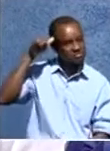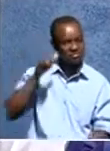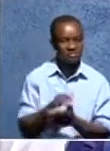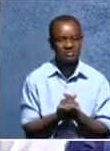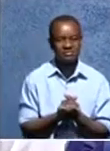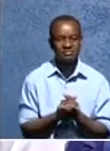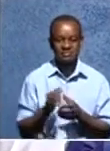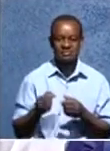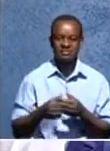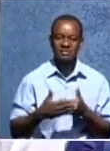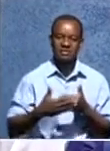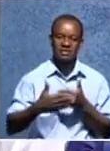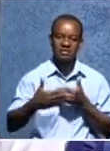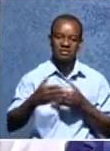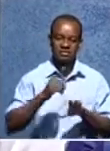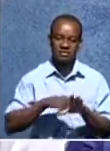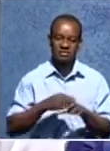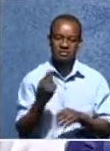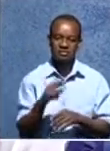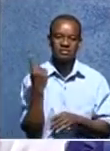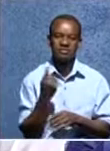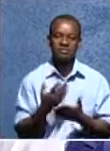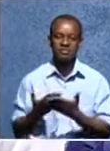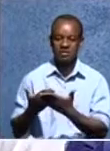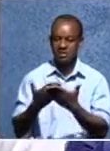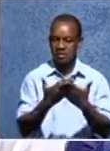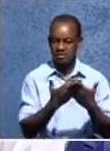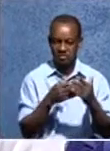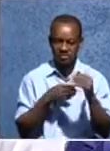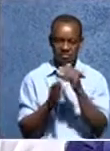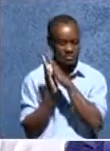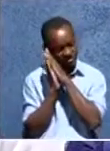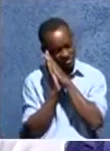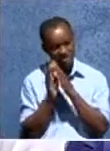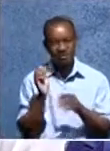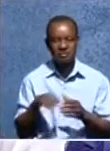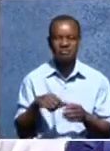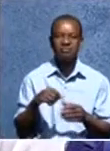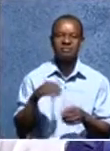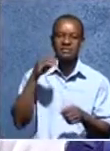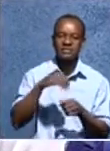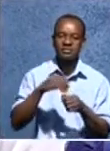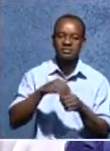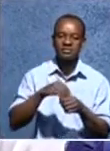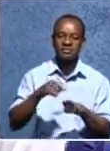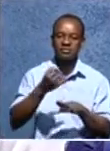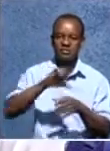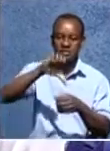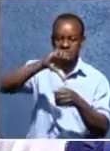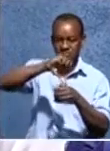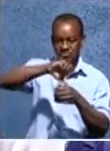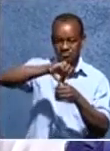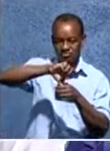not only be focused to the accommodation or tourism sector per se, but it should include petrol service providers and so forth. So we are to